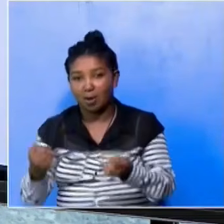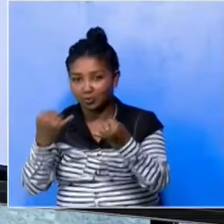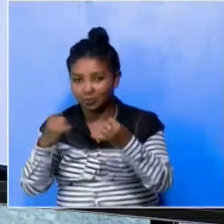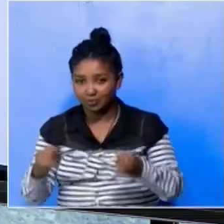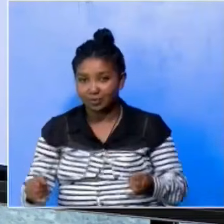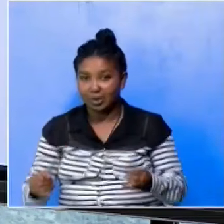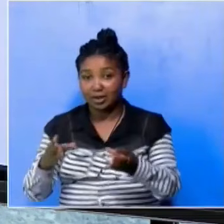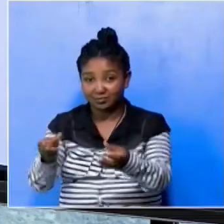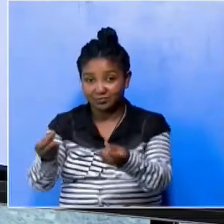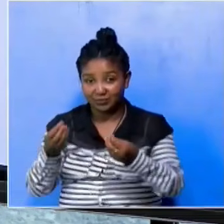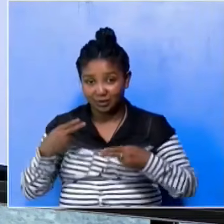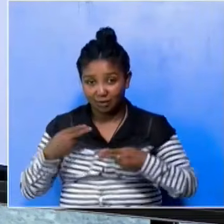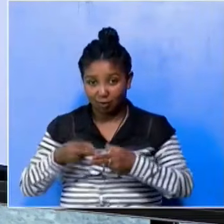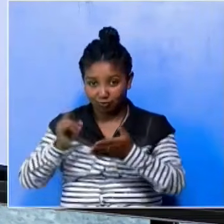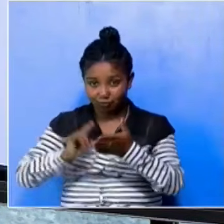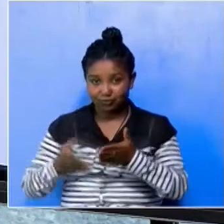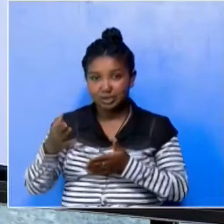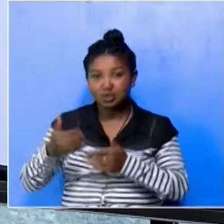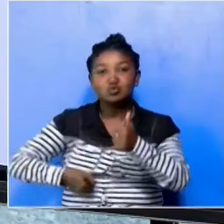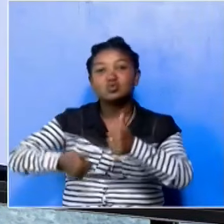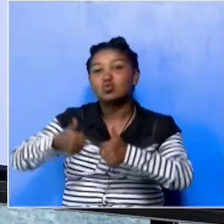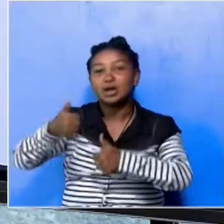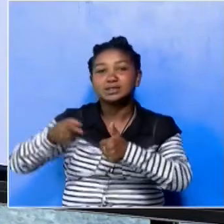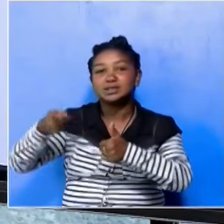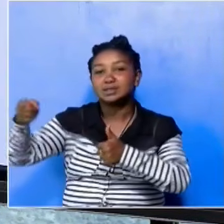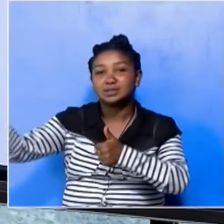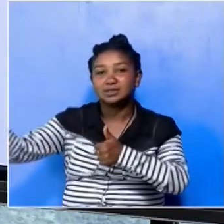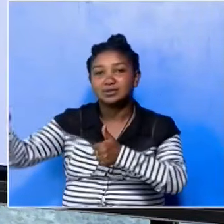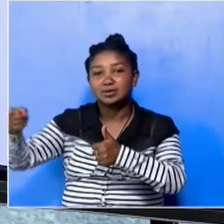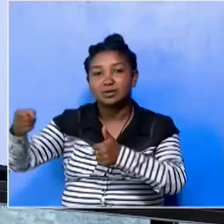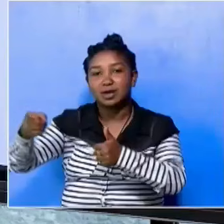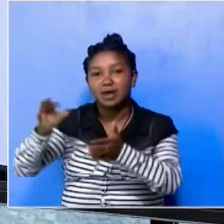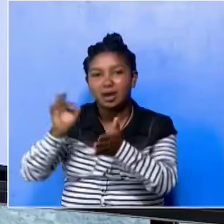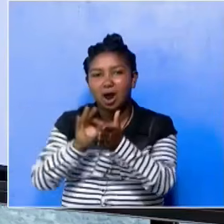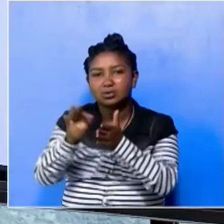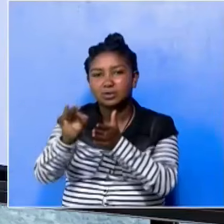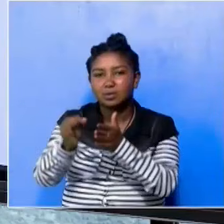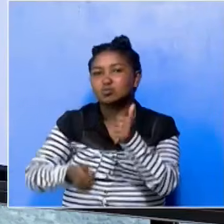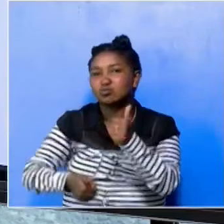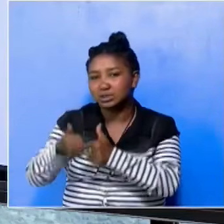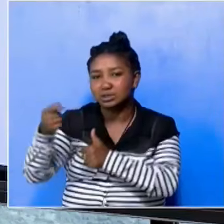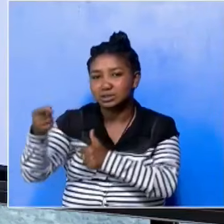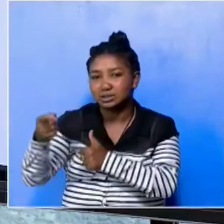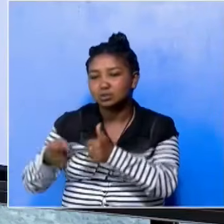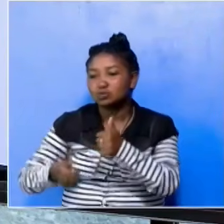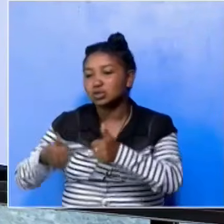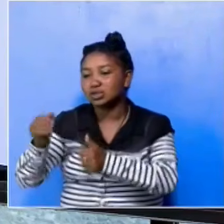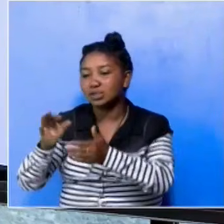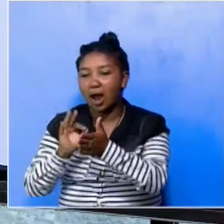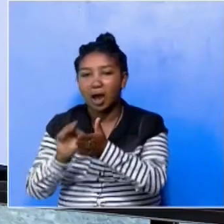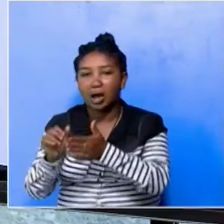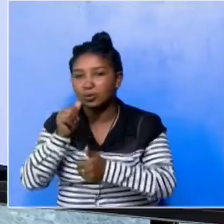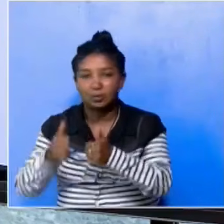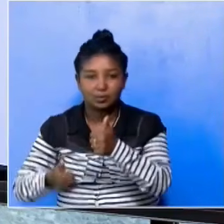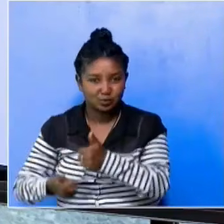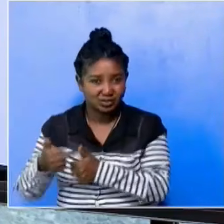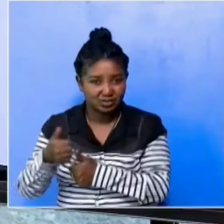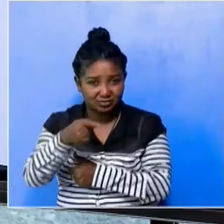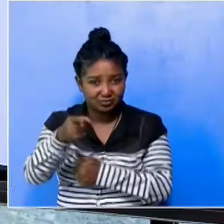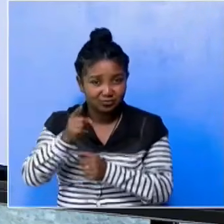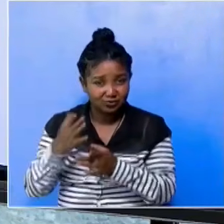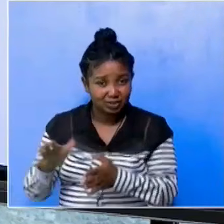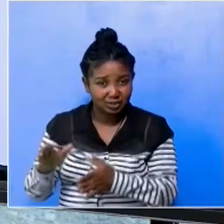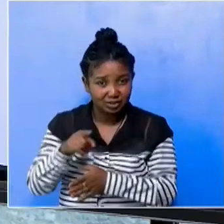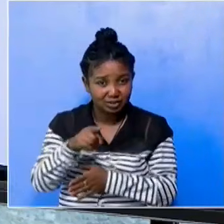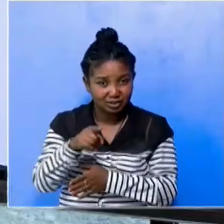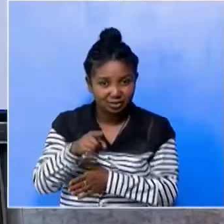Among the given noun, which one of them are countable, which one of them are uncountable?